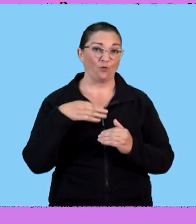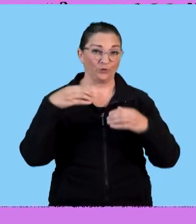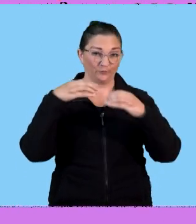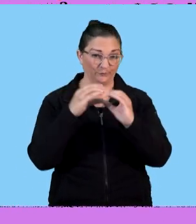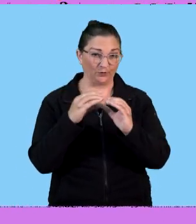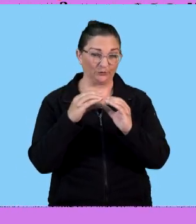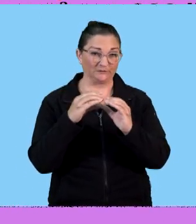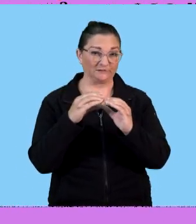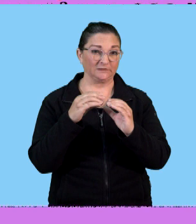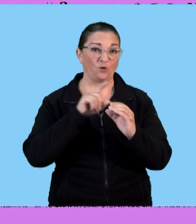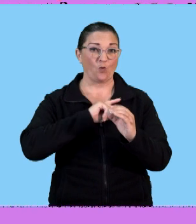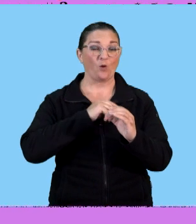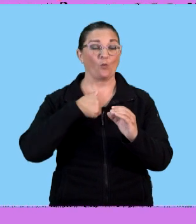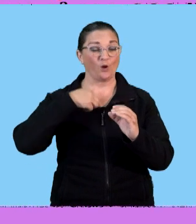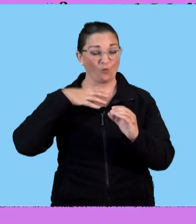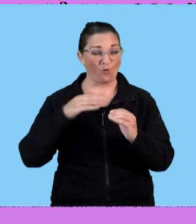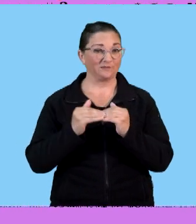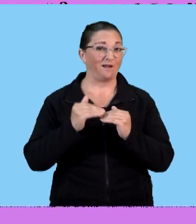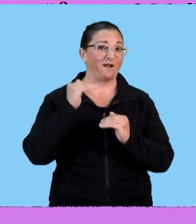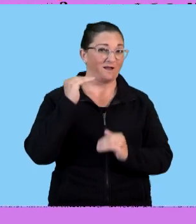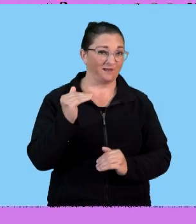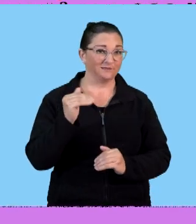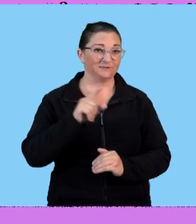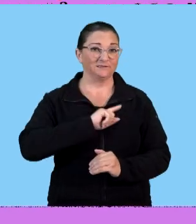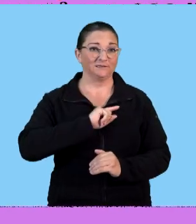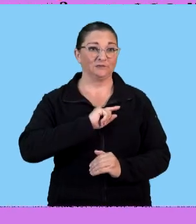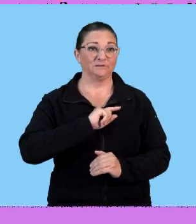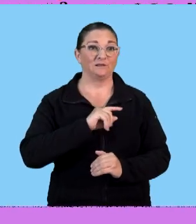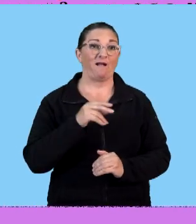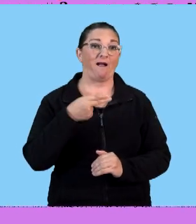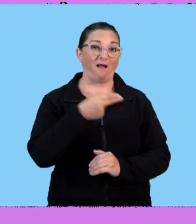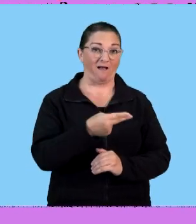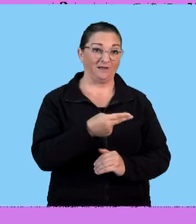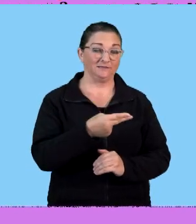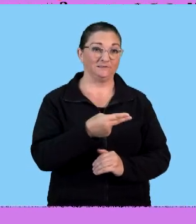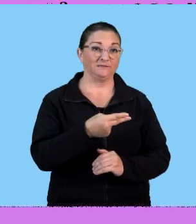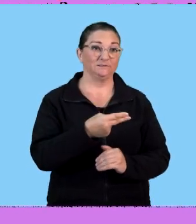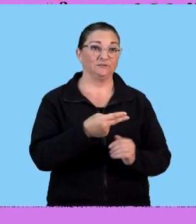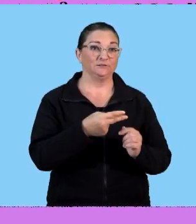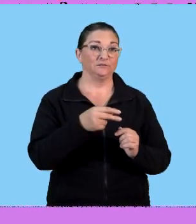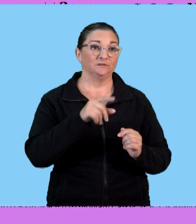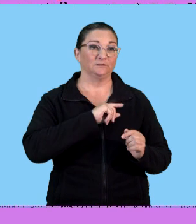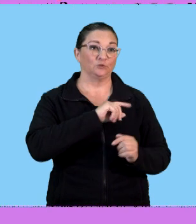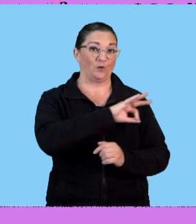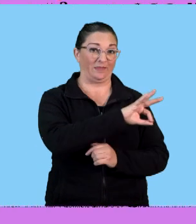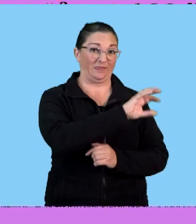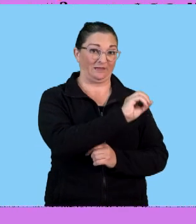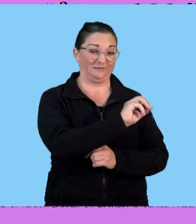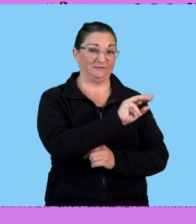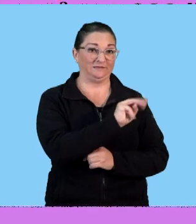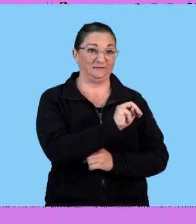formula. Okay, because I need to determine the height. So therefore I'll indicate the height equals, so I'll take my